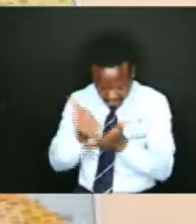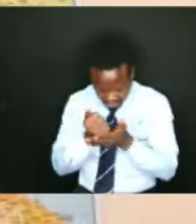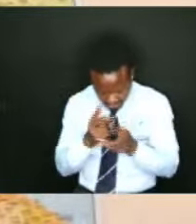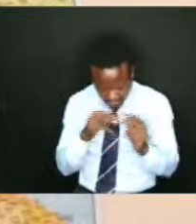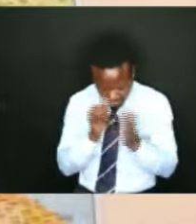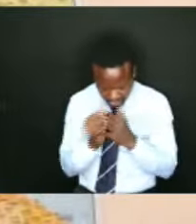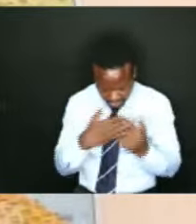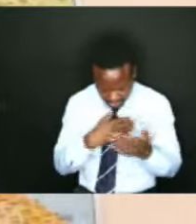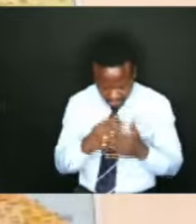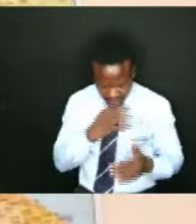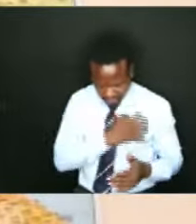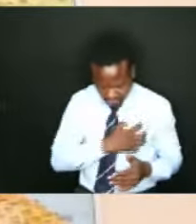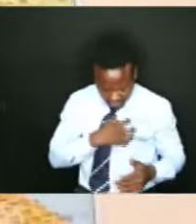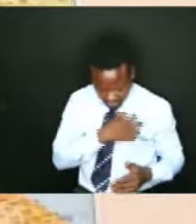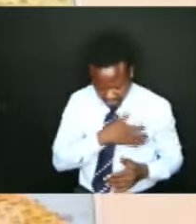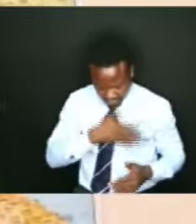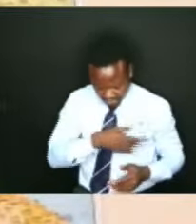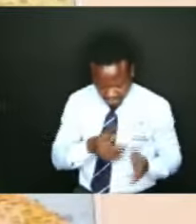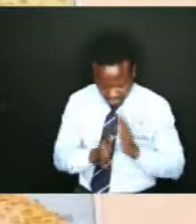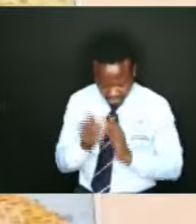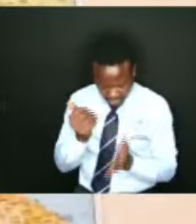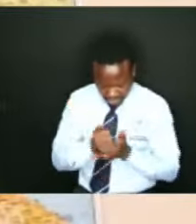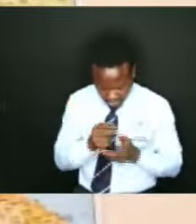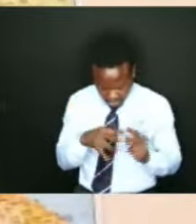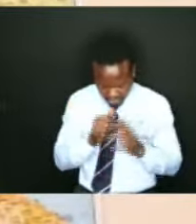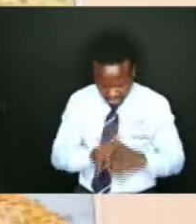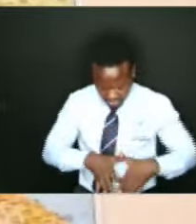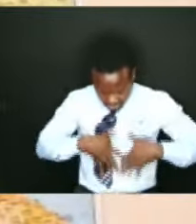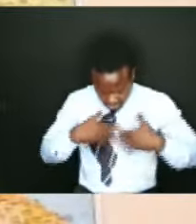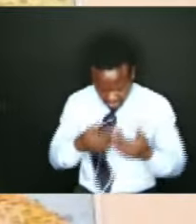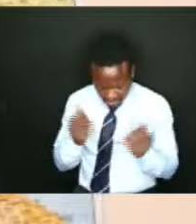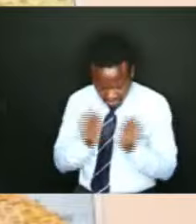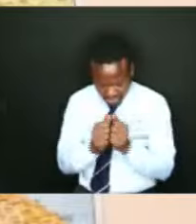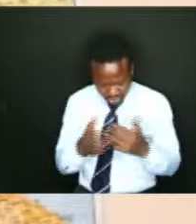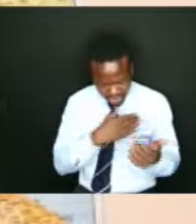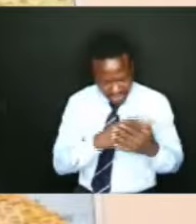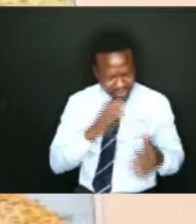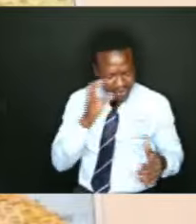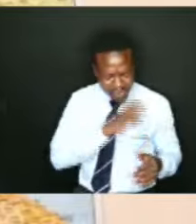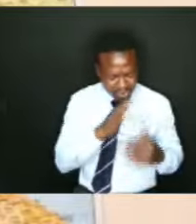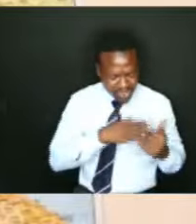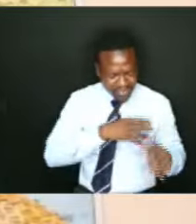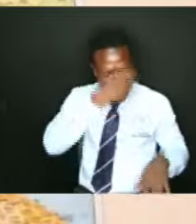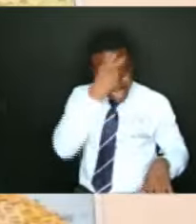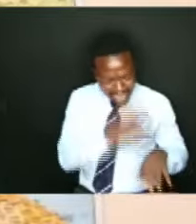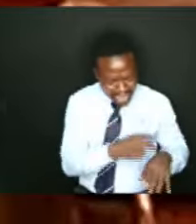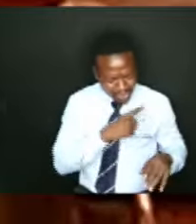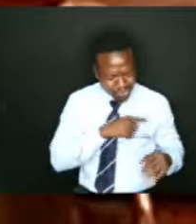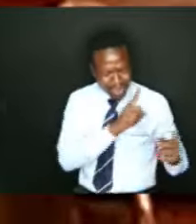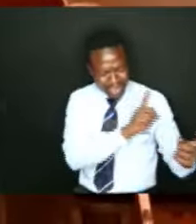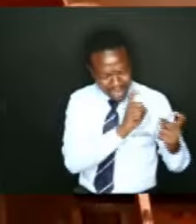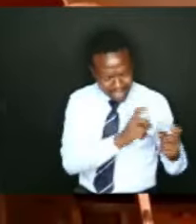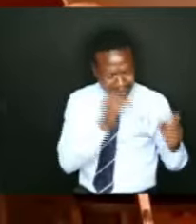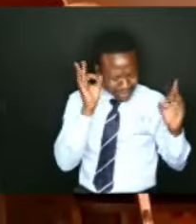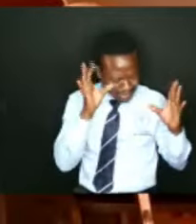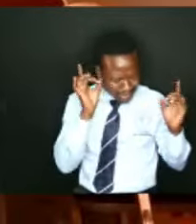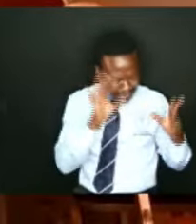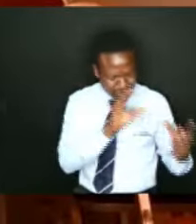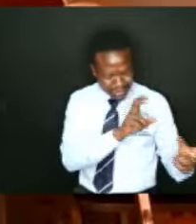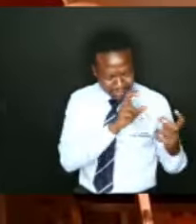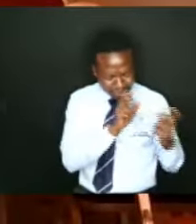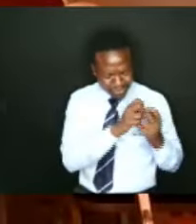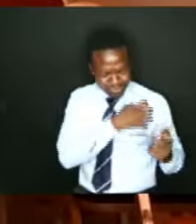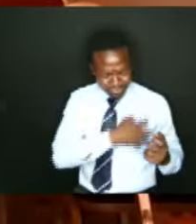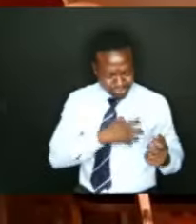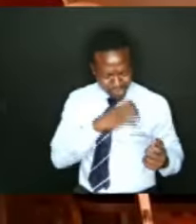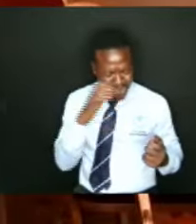many times you've been offended, no matter how complex the situation is, Lord, we ask the Lord for